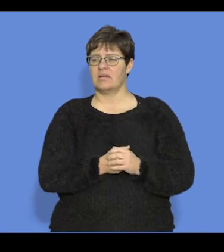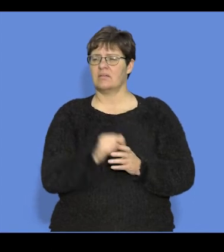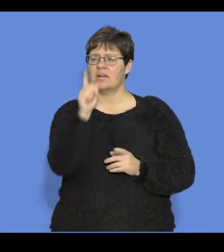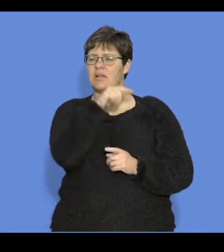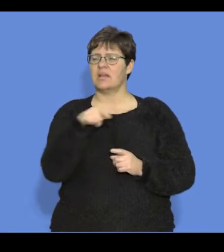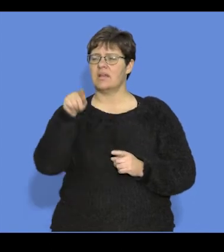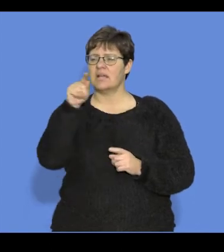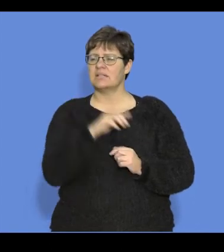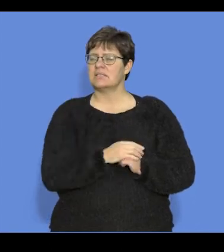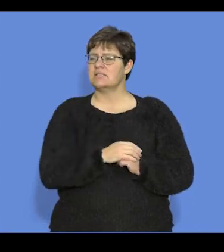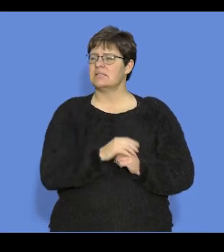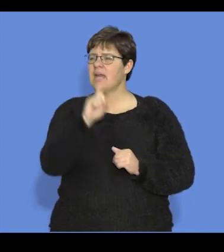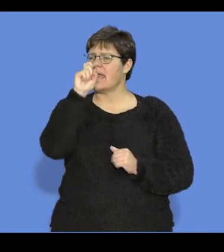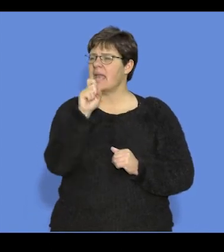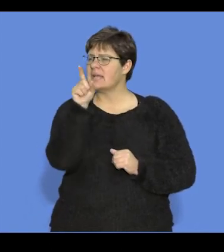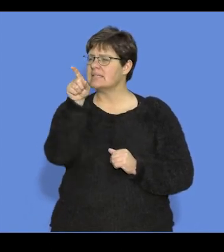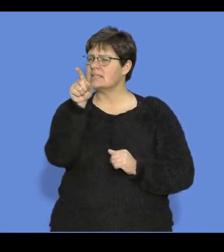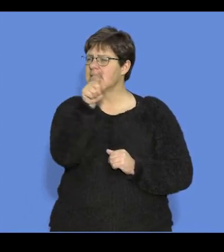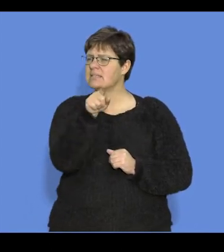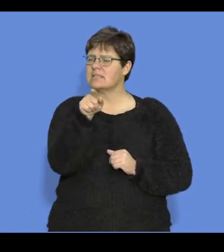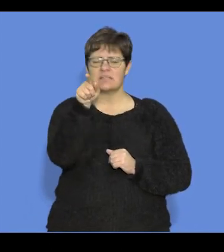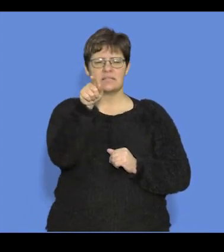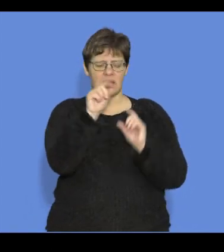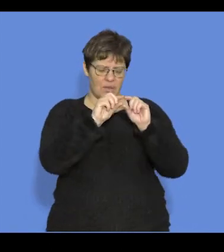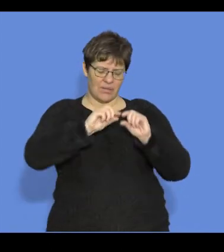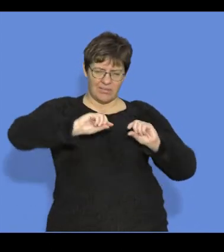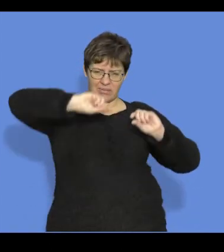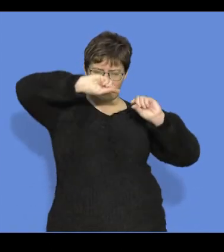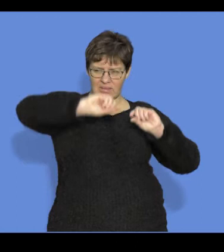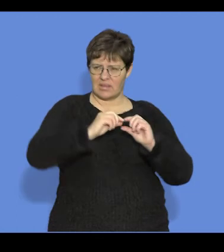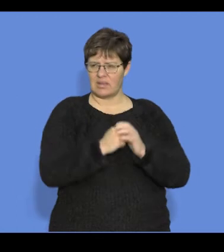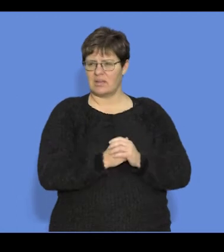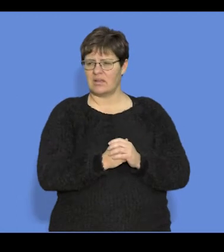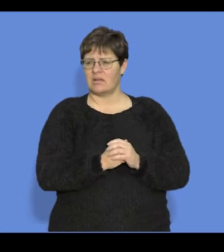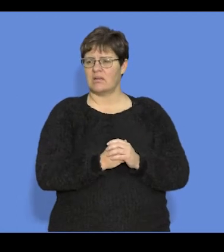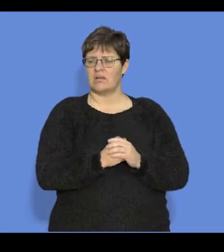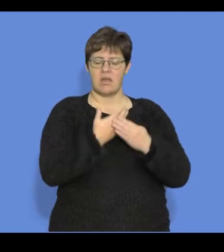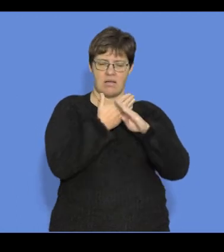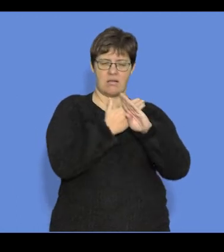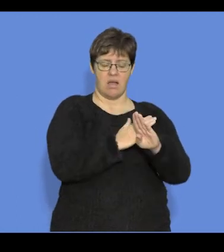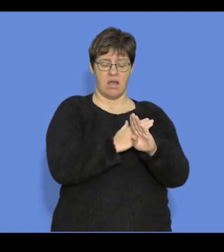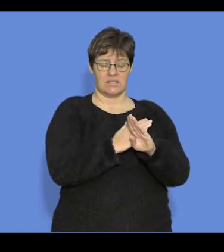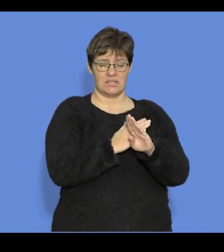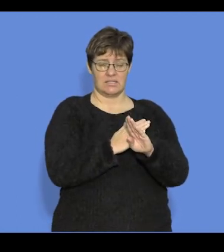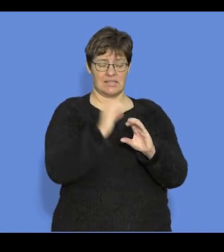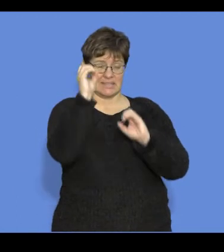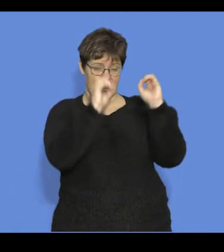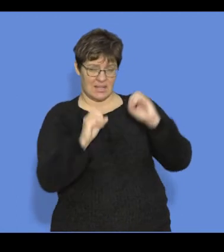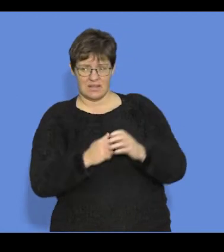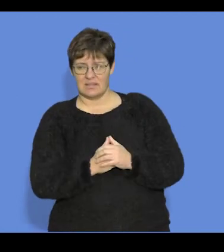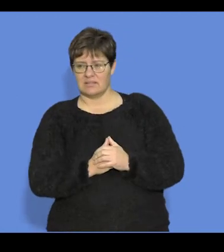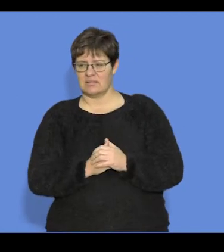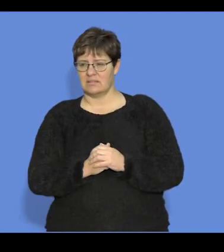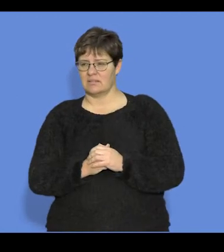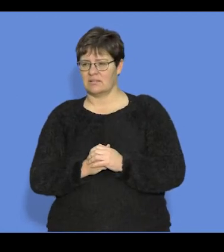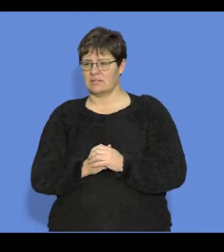look at, okay, what is X? X is a guard cell, so that is correct.